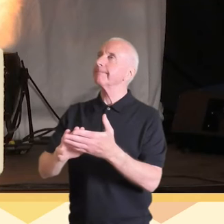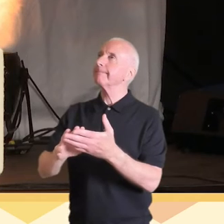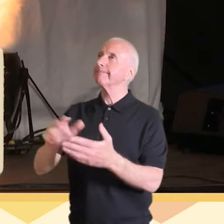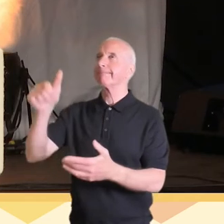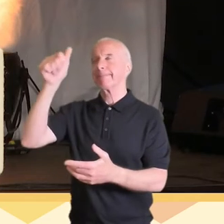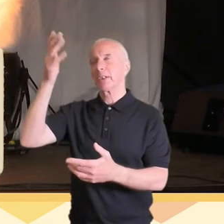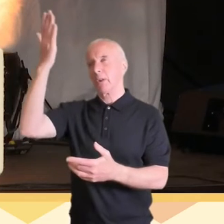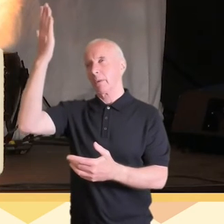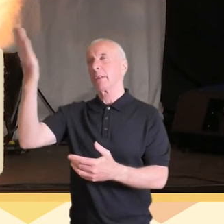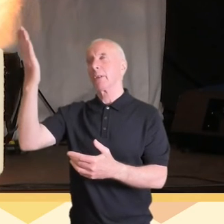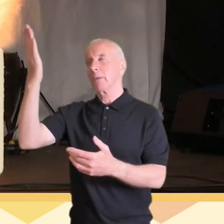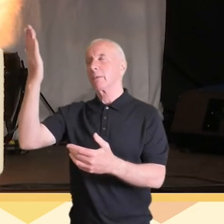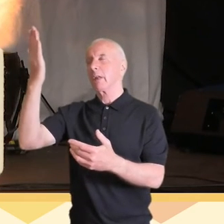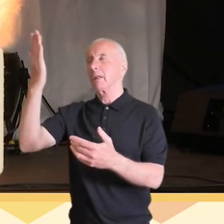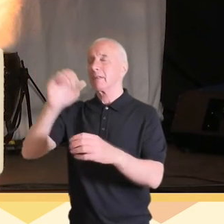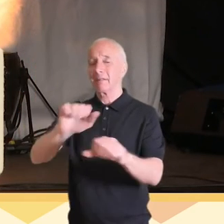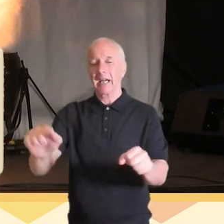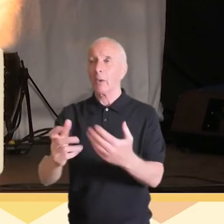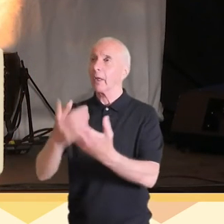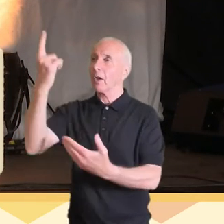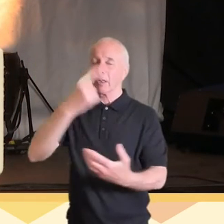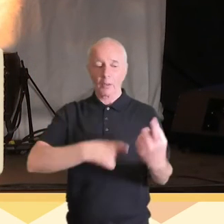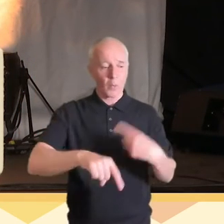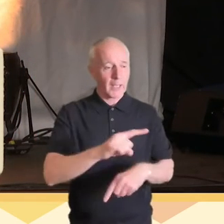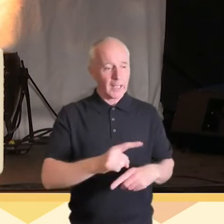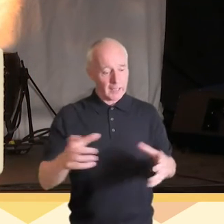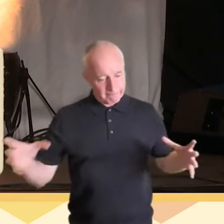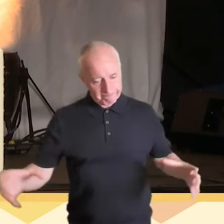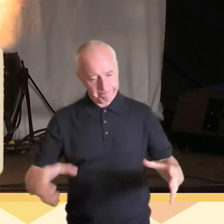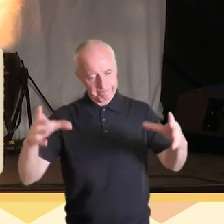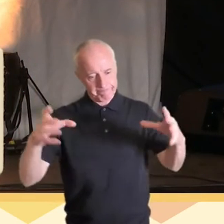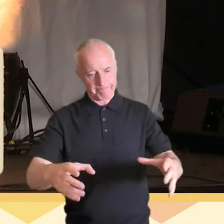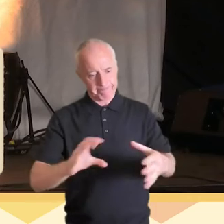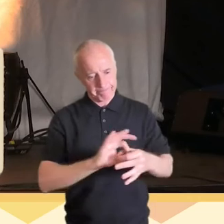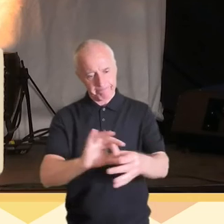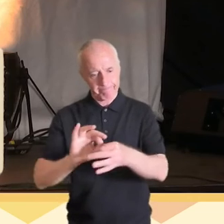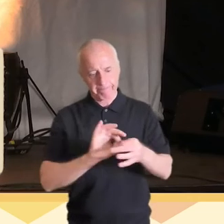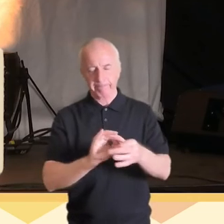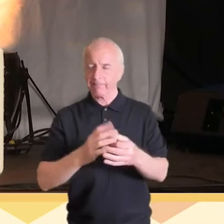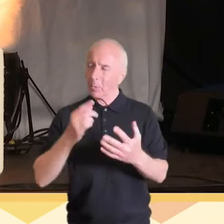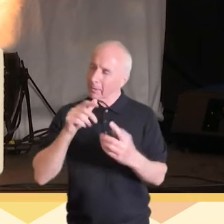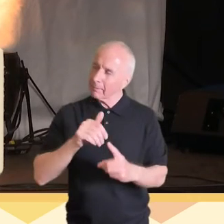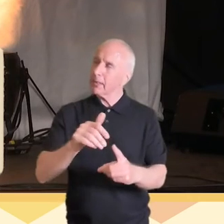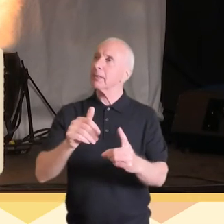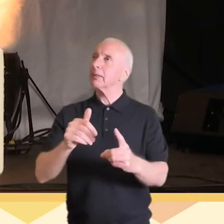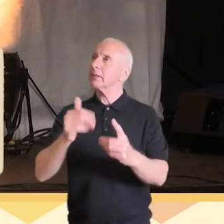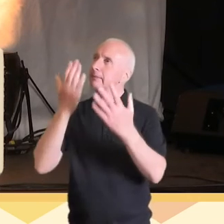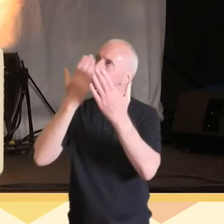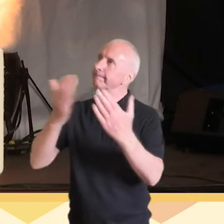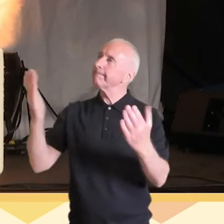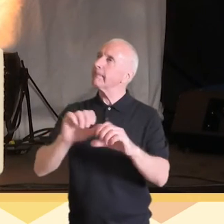you are our God. We are one people, united in one mission, to bring not only